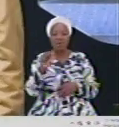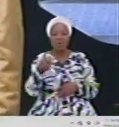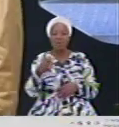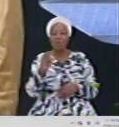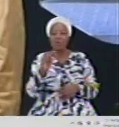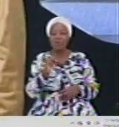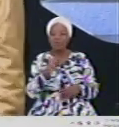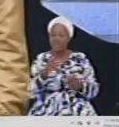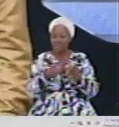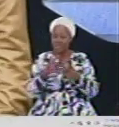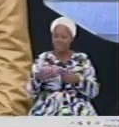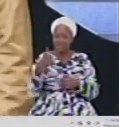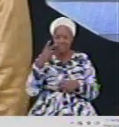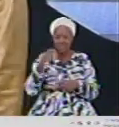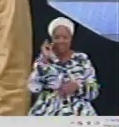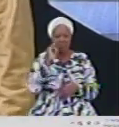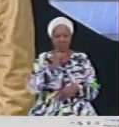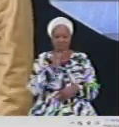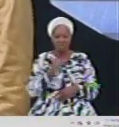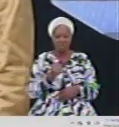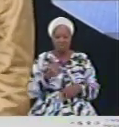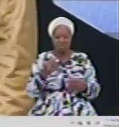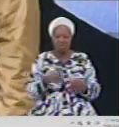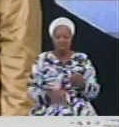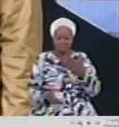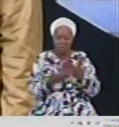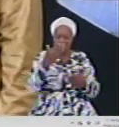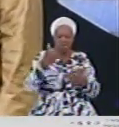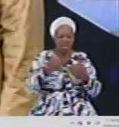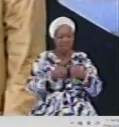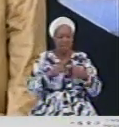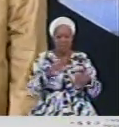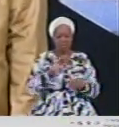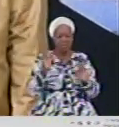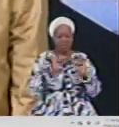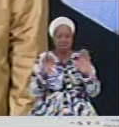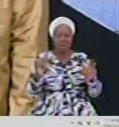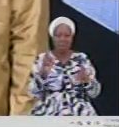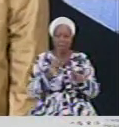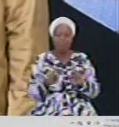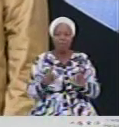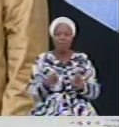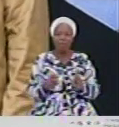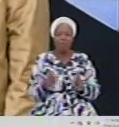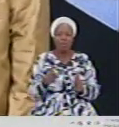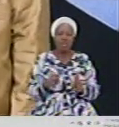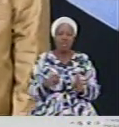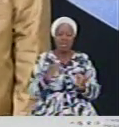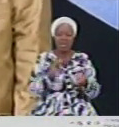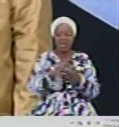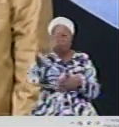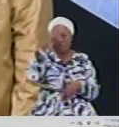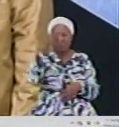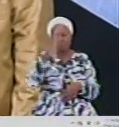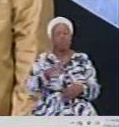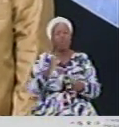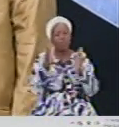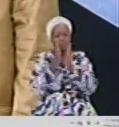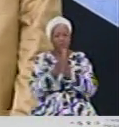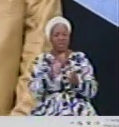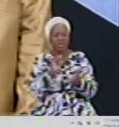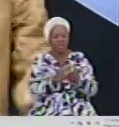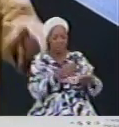Look at Israel, almost like having nothing, but just courageous prayer that Samuel